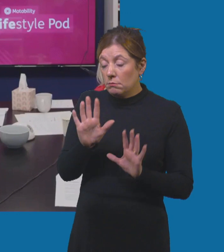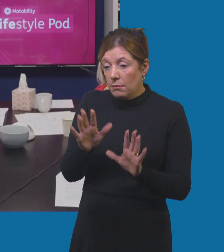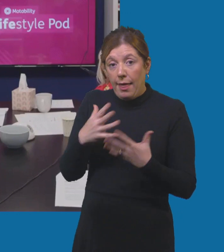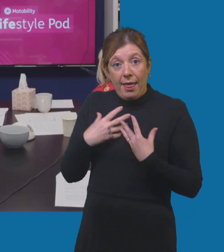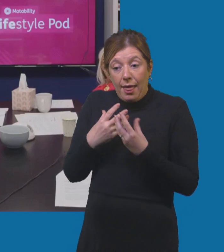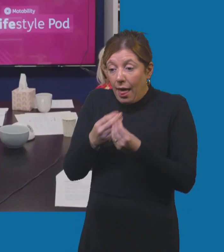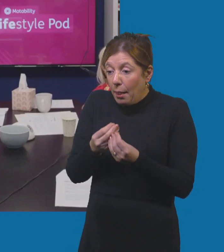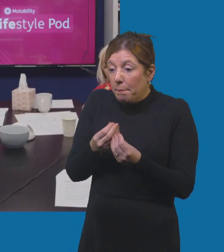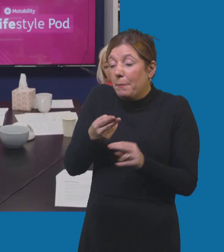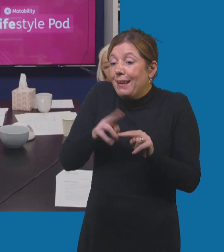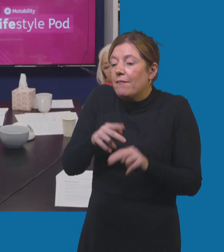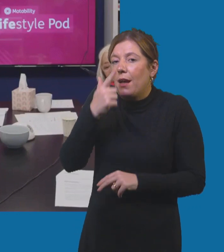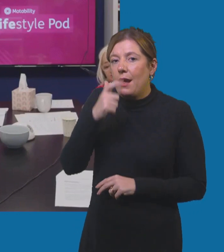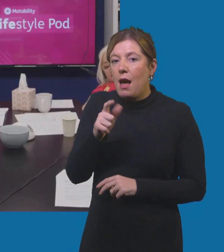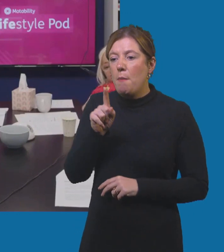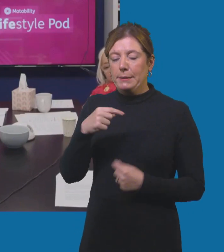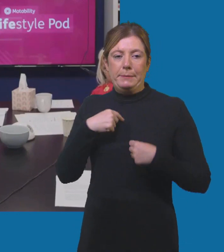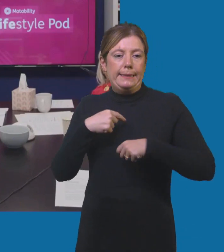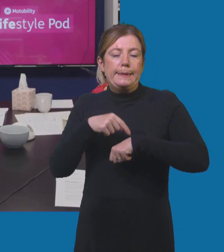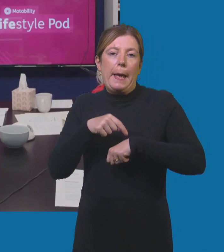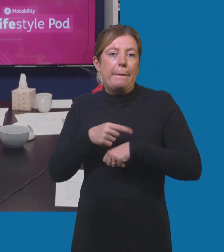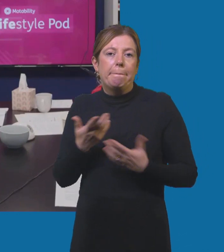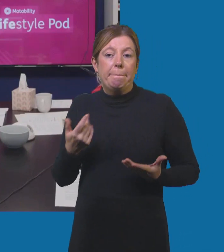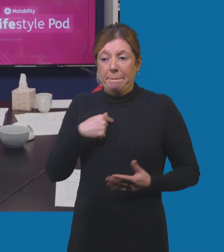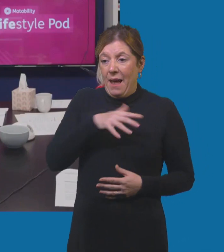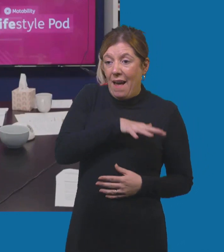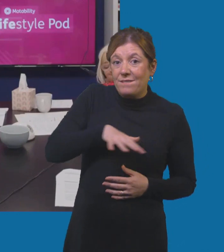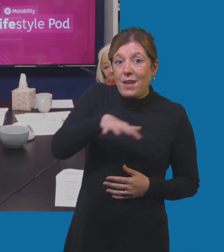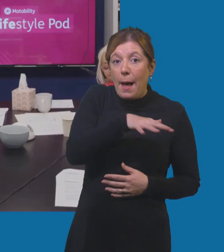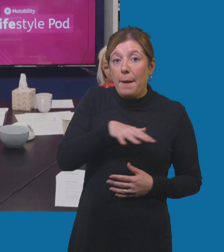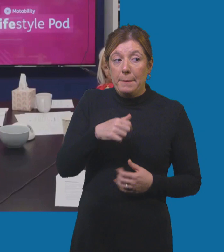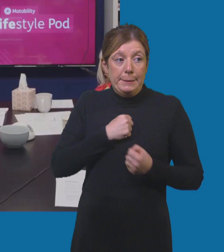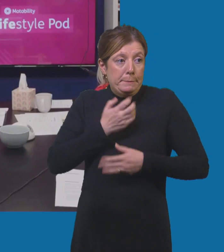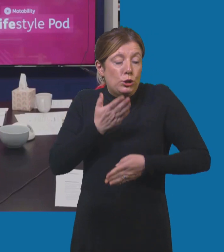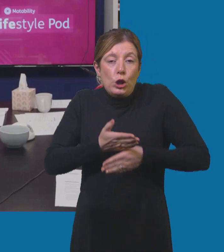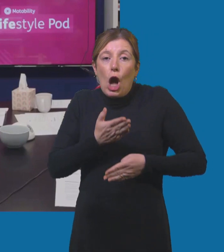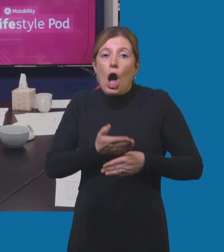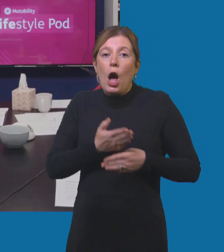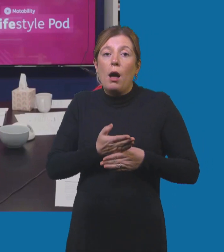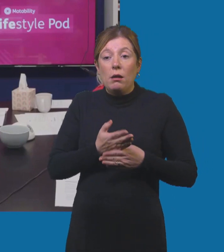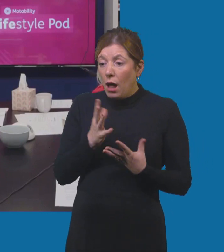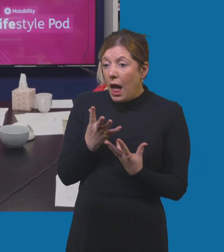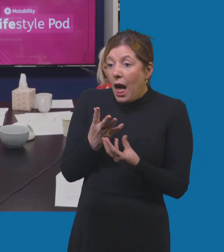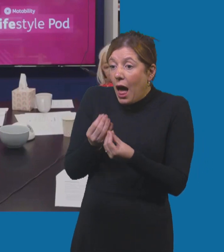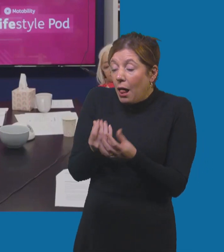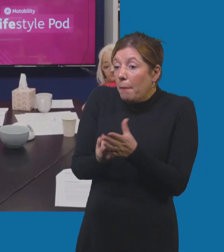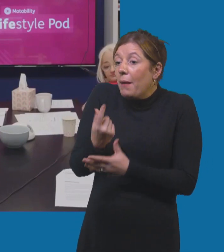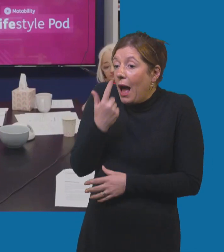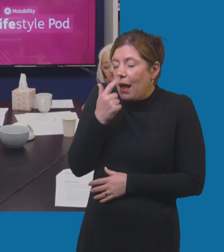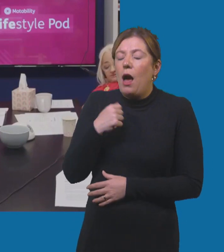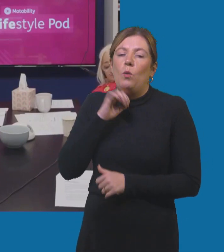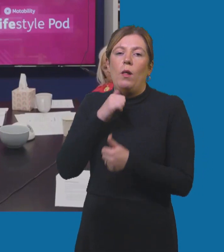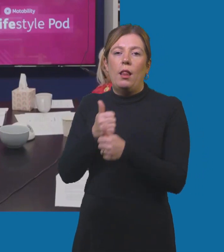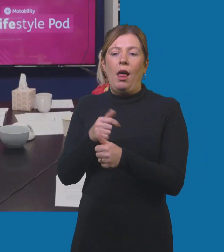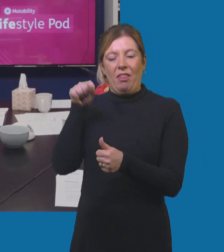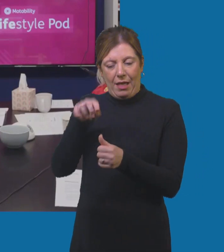I can, but my time is very limited. I have a family. I have a career. I will help you where I can. That's the